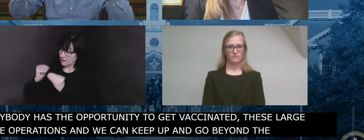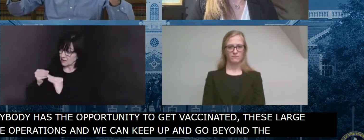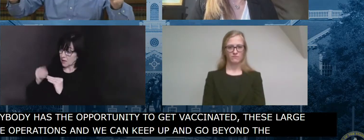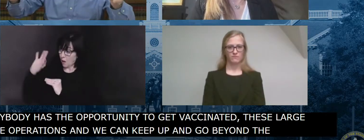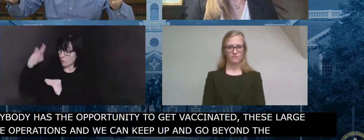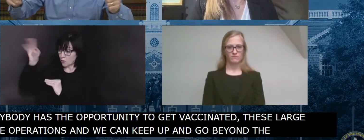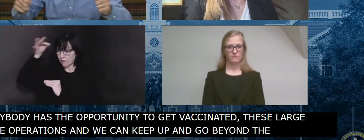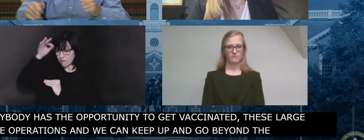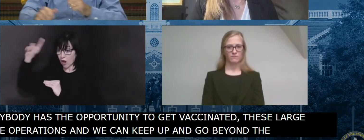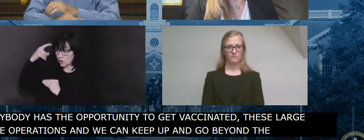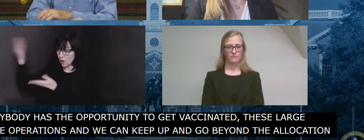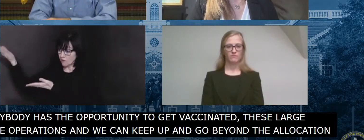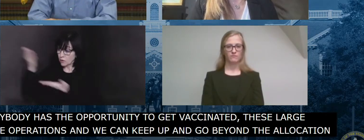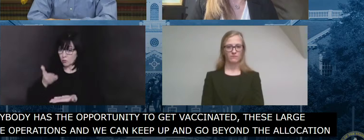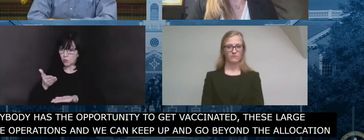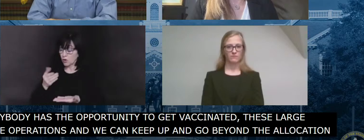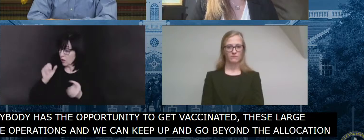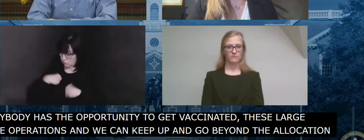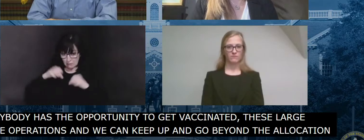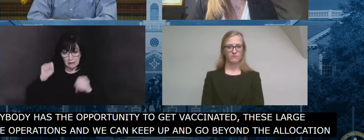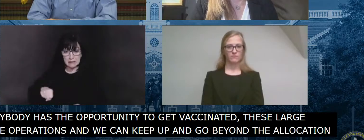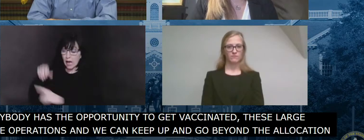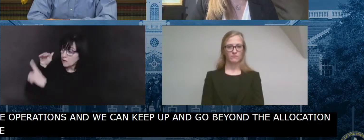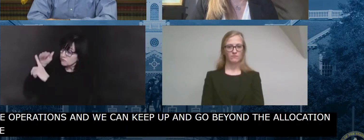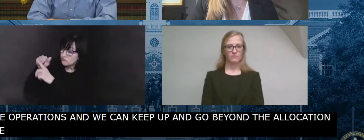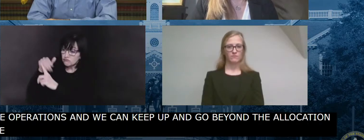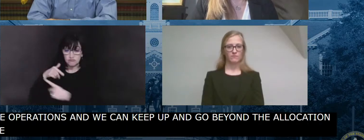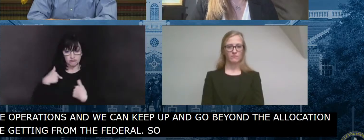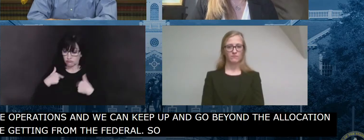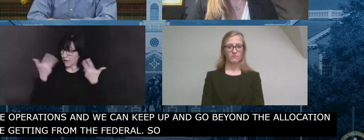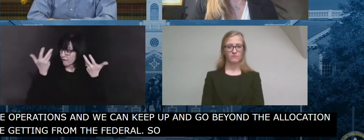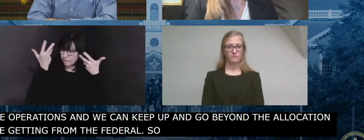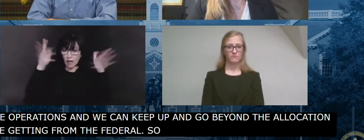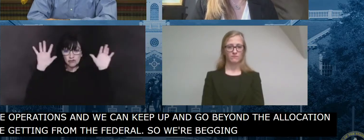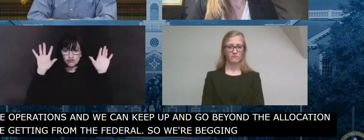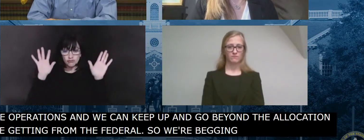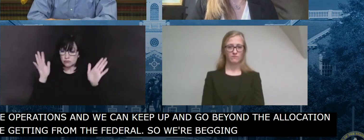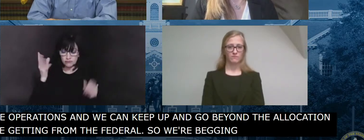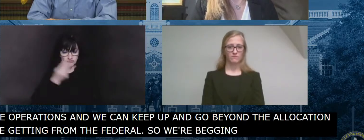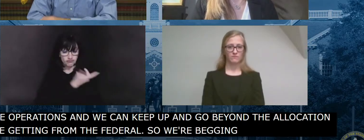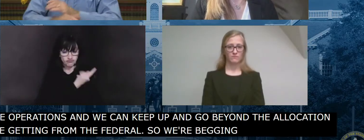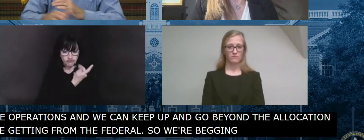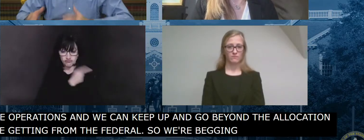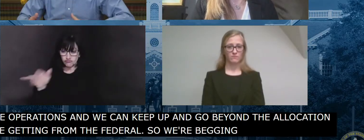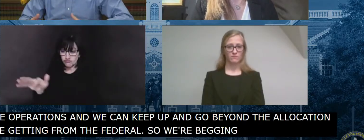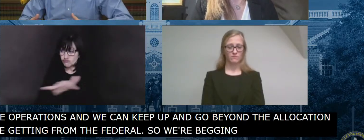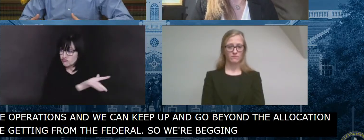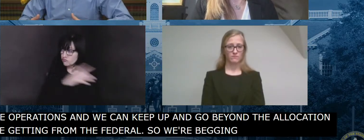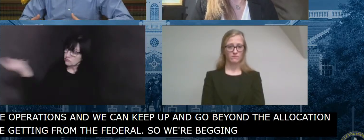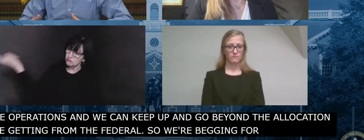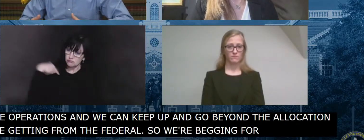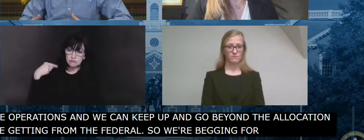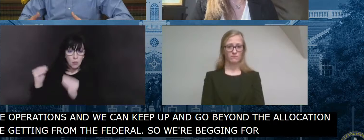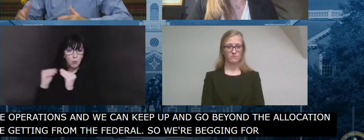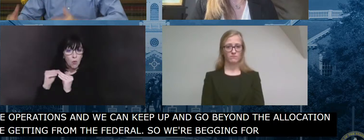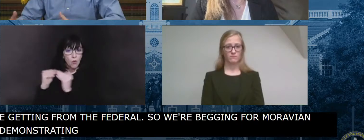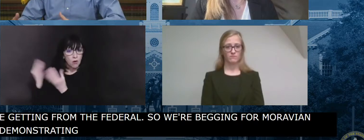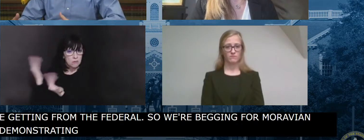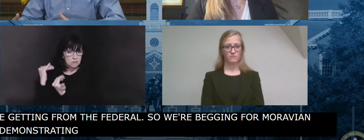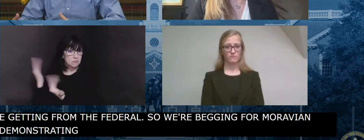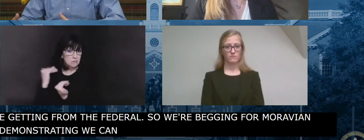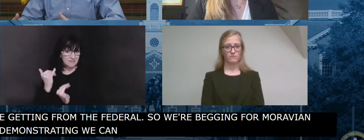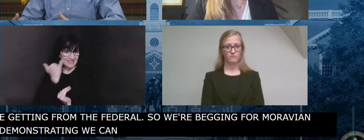we're begging for more vaccine and demonstrating that we can get it out there and get it into people's arm. The faster we do that, the